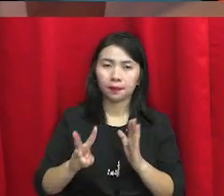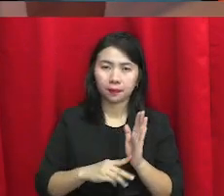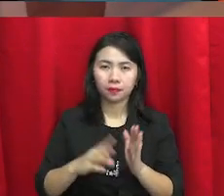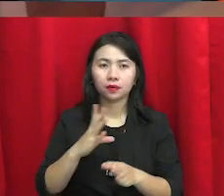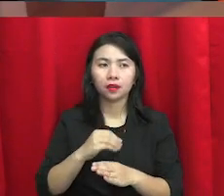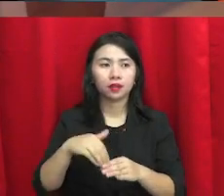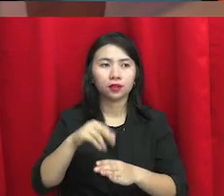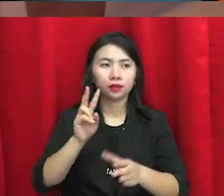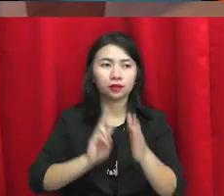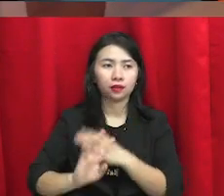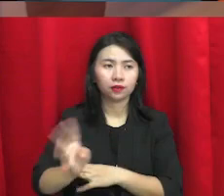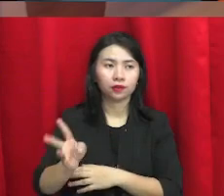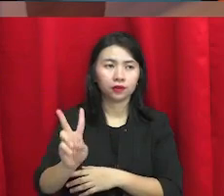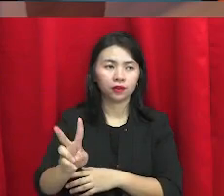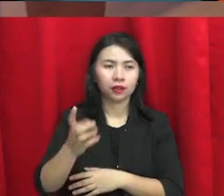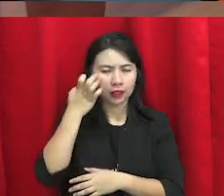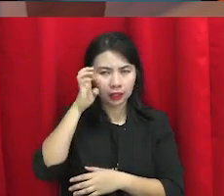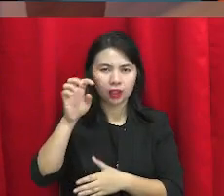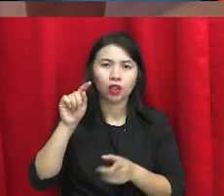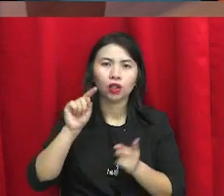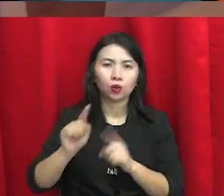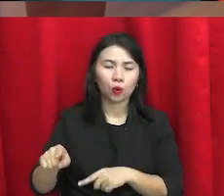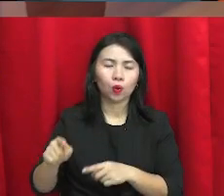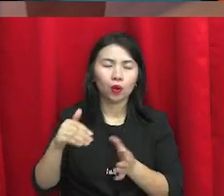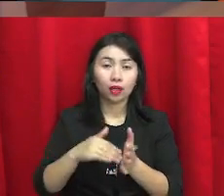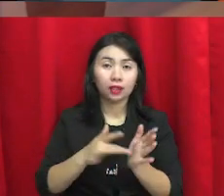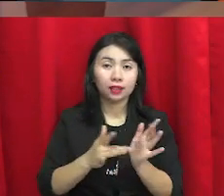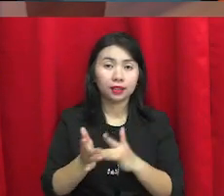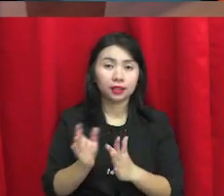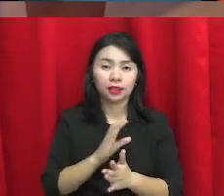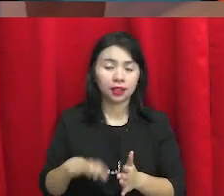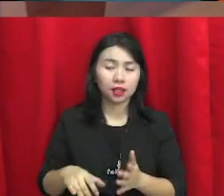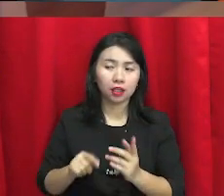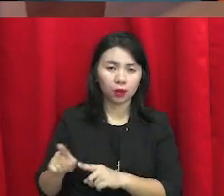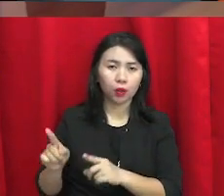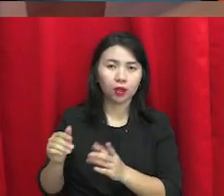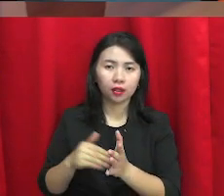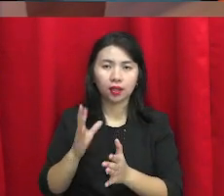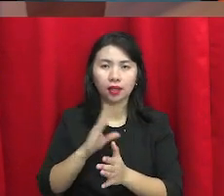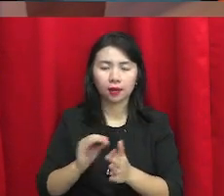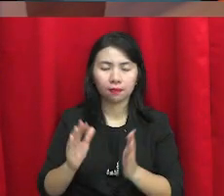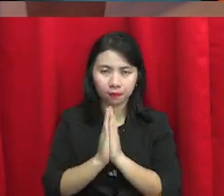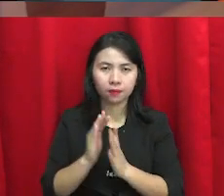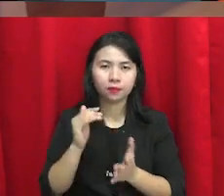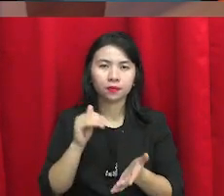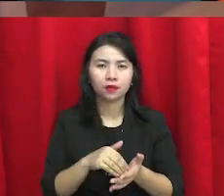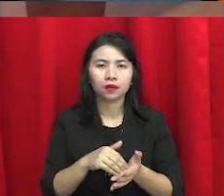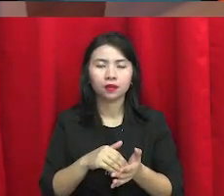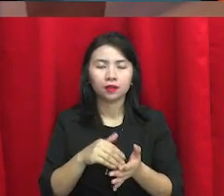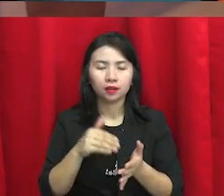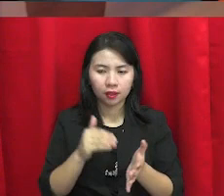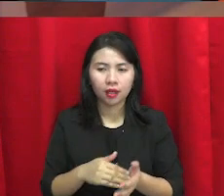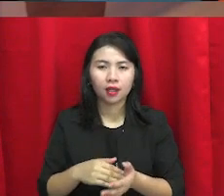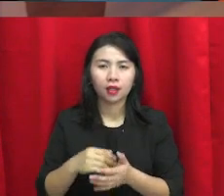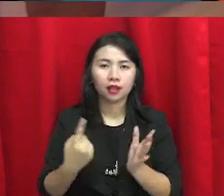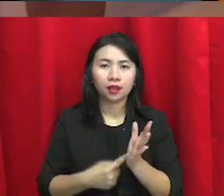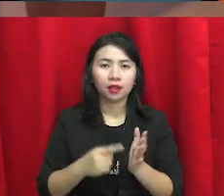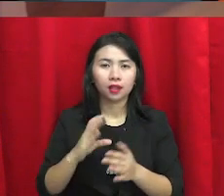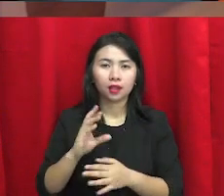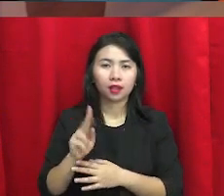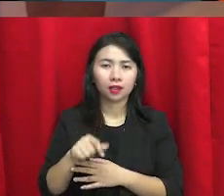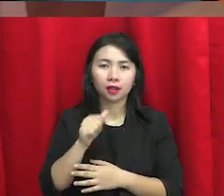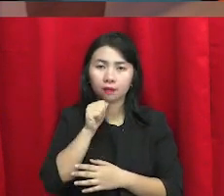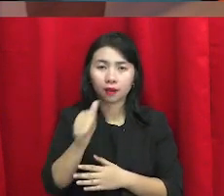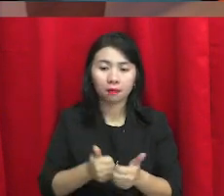42. He went away again the second time and prayed, saying, O my Father, if this cup may not pass away from